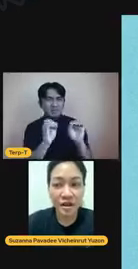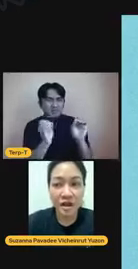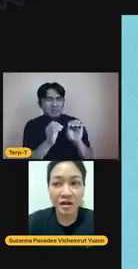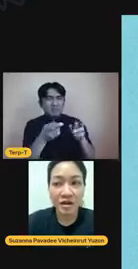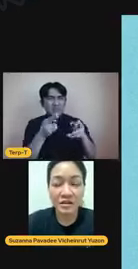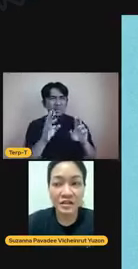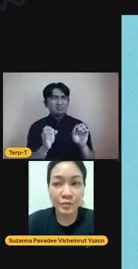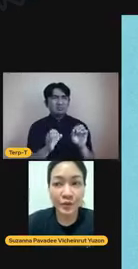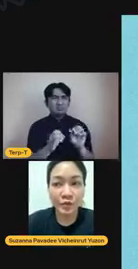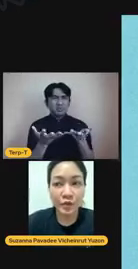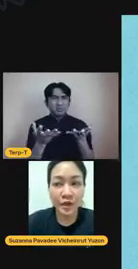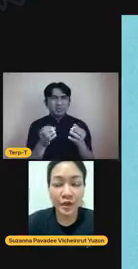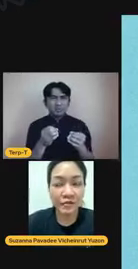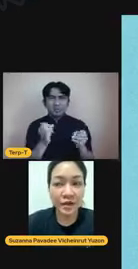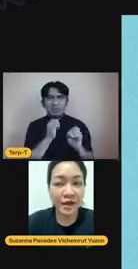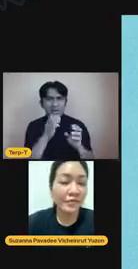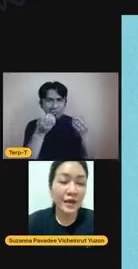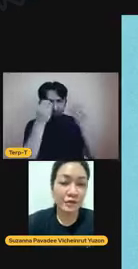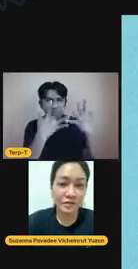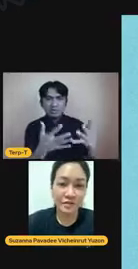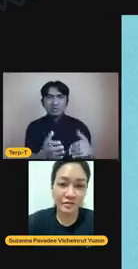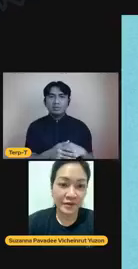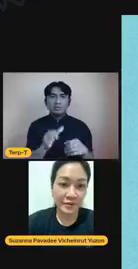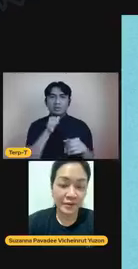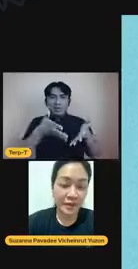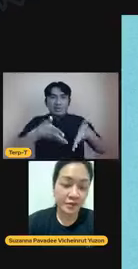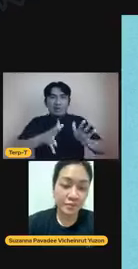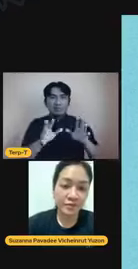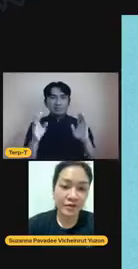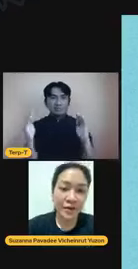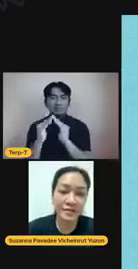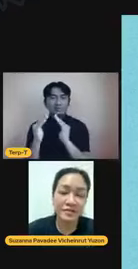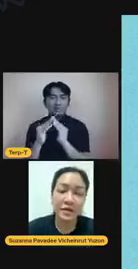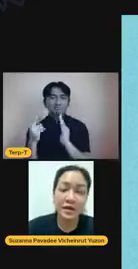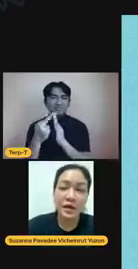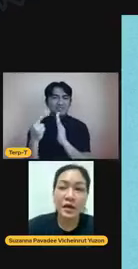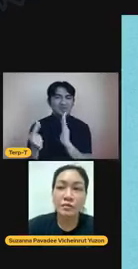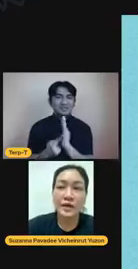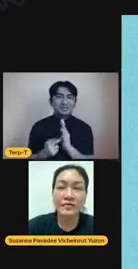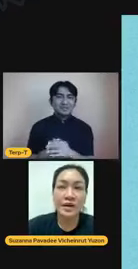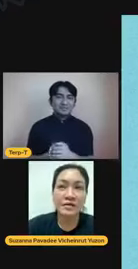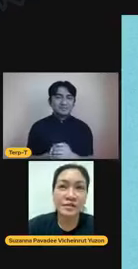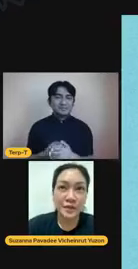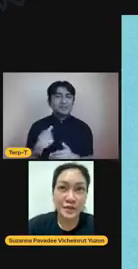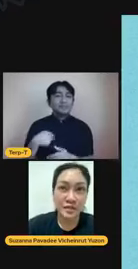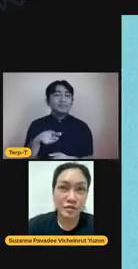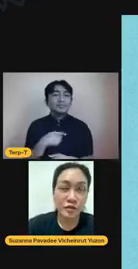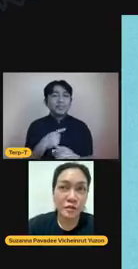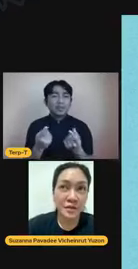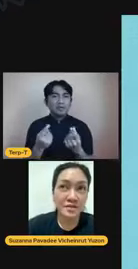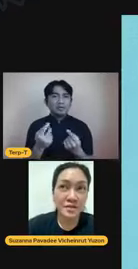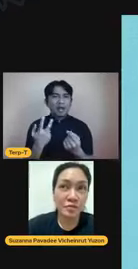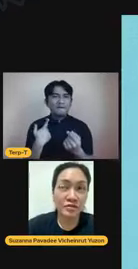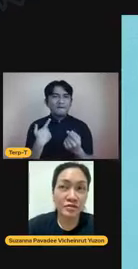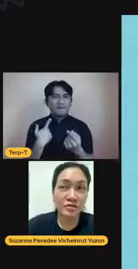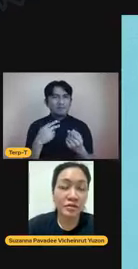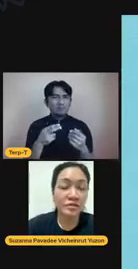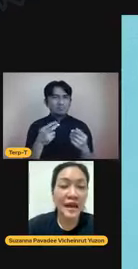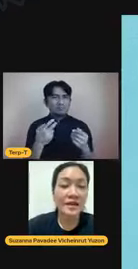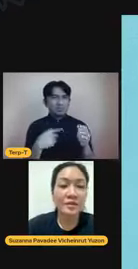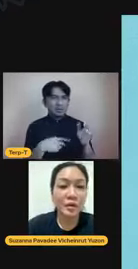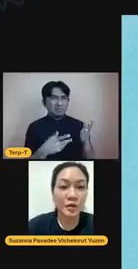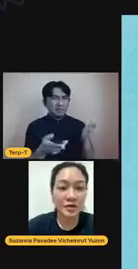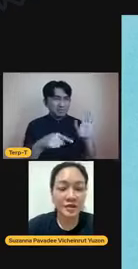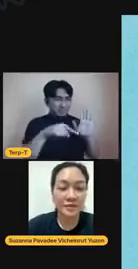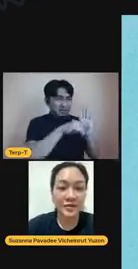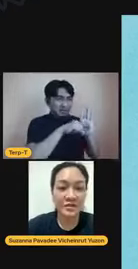house. Our discipline, the way every house is different. But for us, we have consequences, which means they will